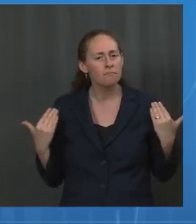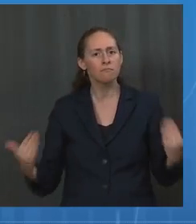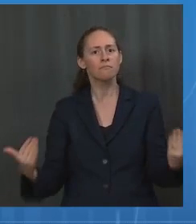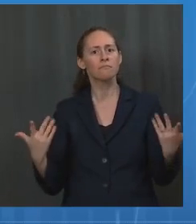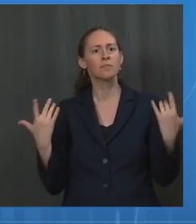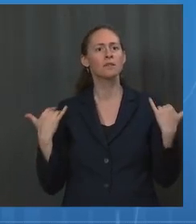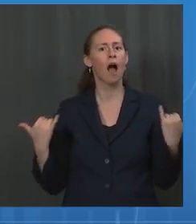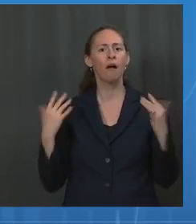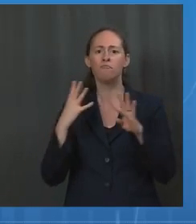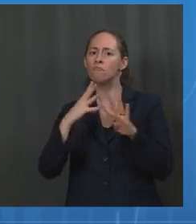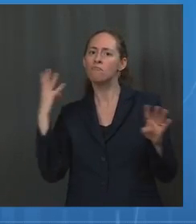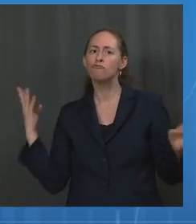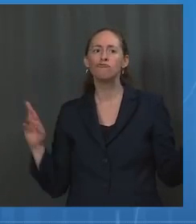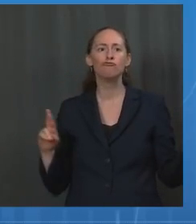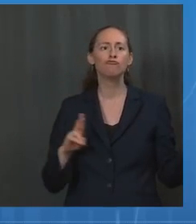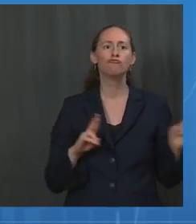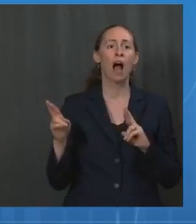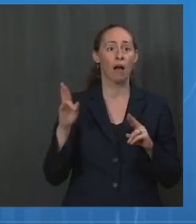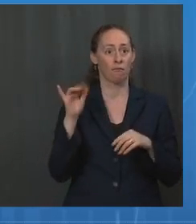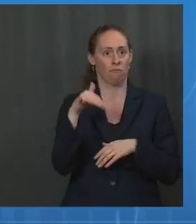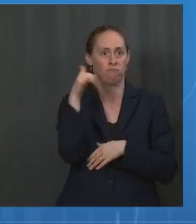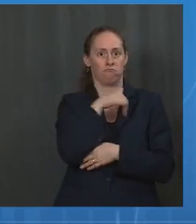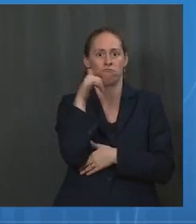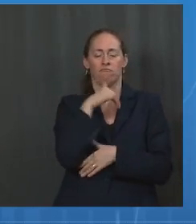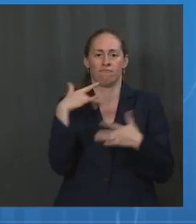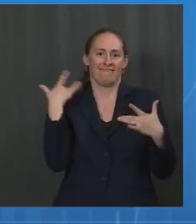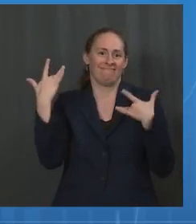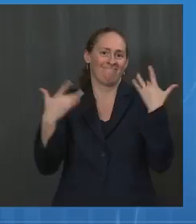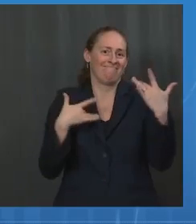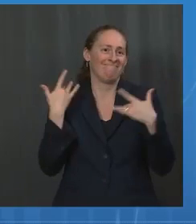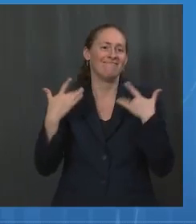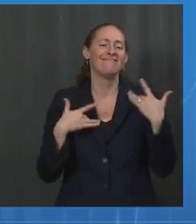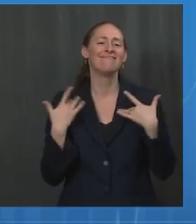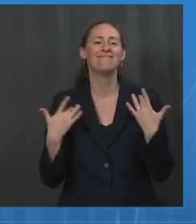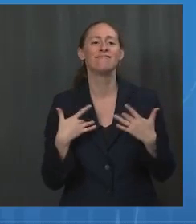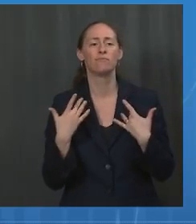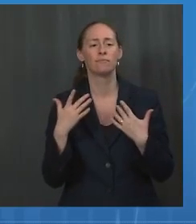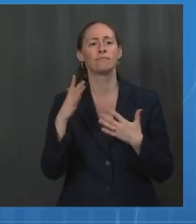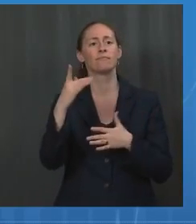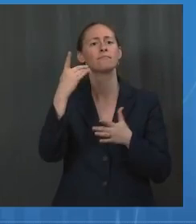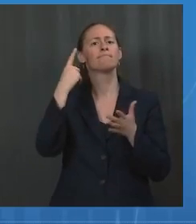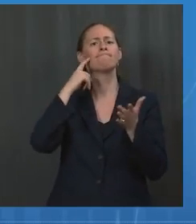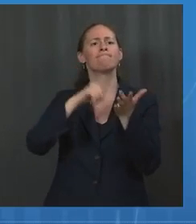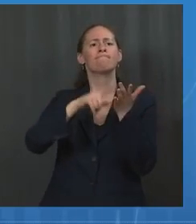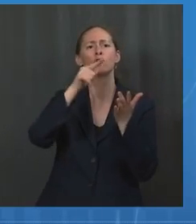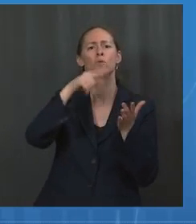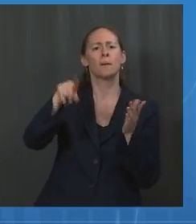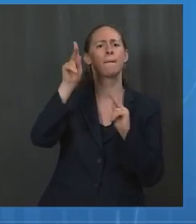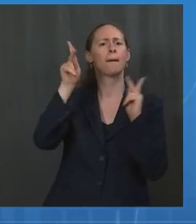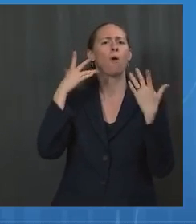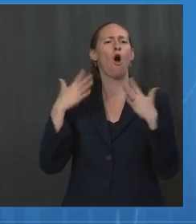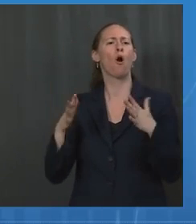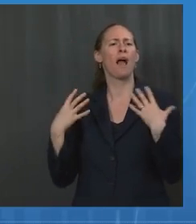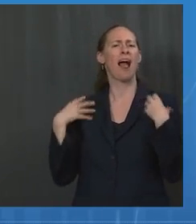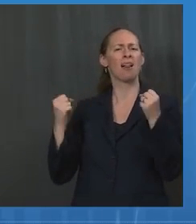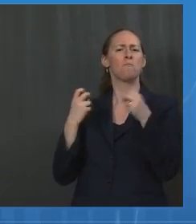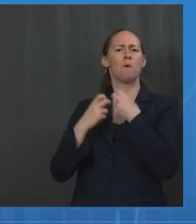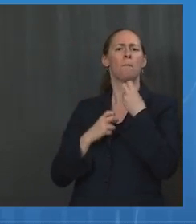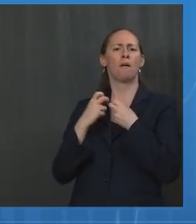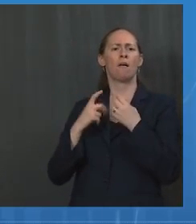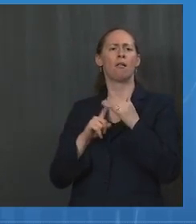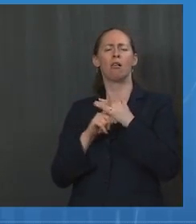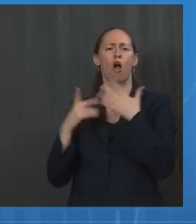weeks, and very encouraging. Immunocompromised are eligible for a third dose, and we're seeing